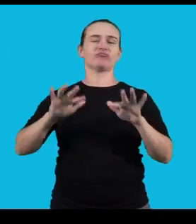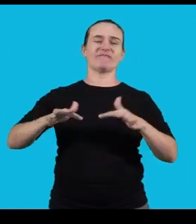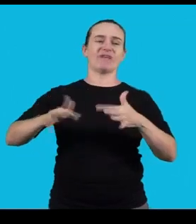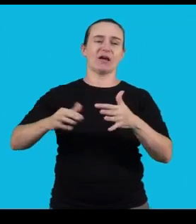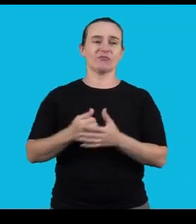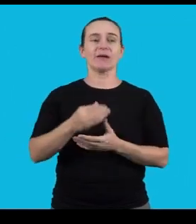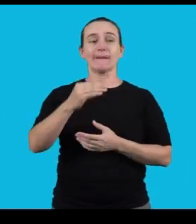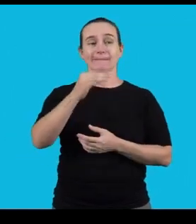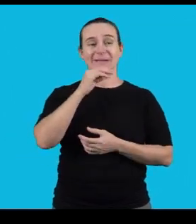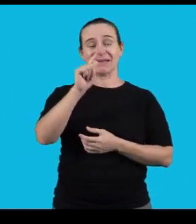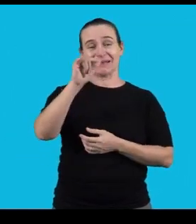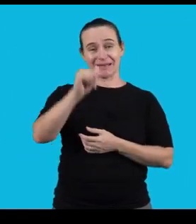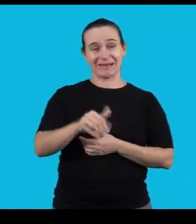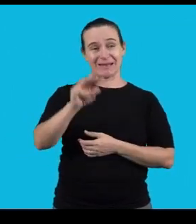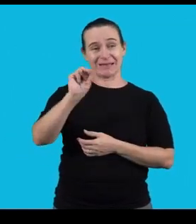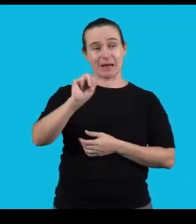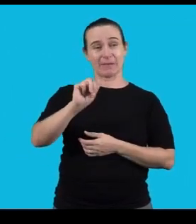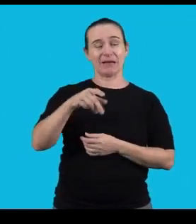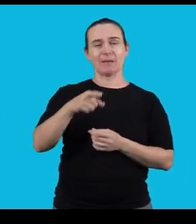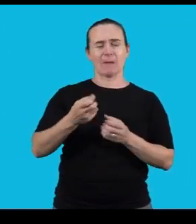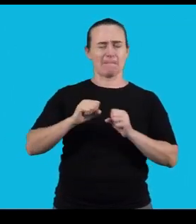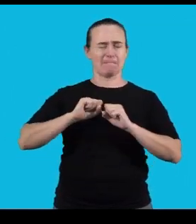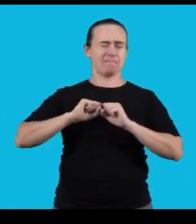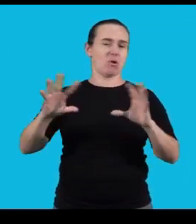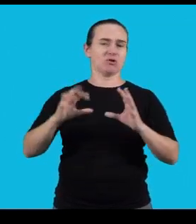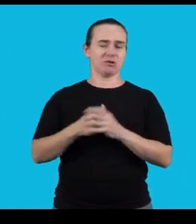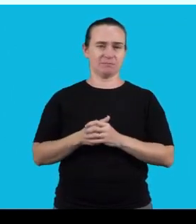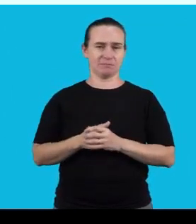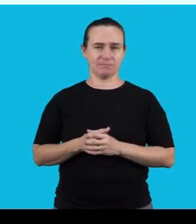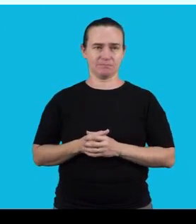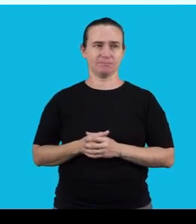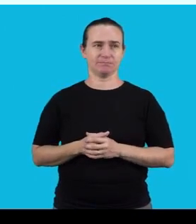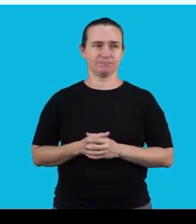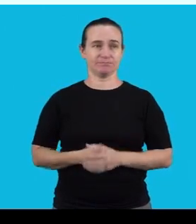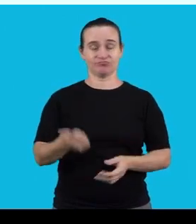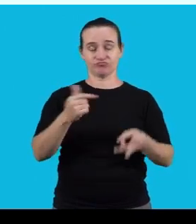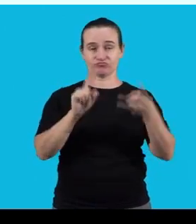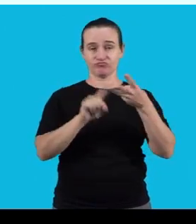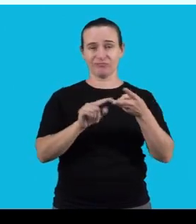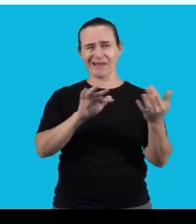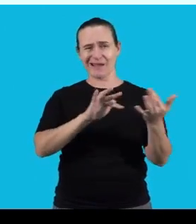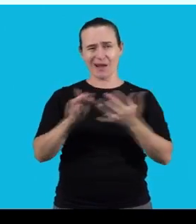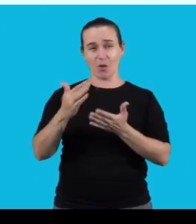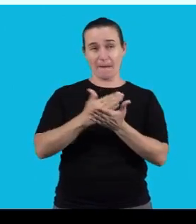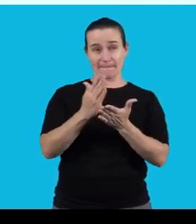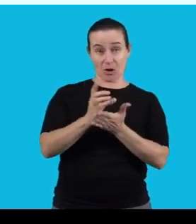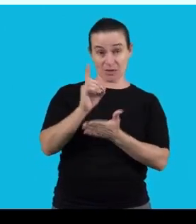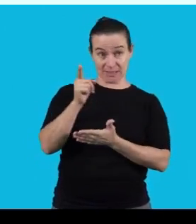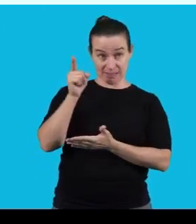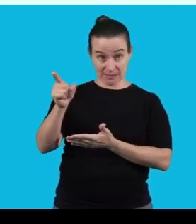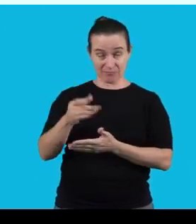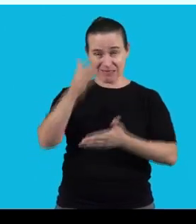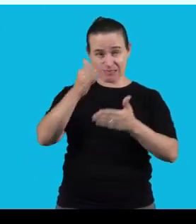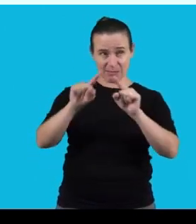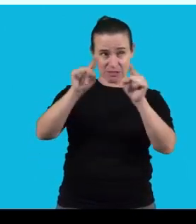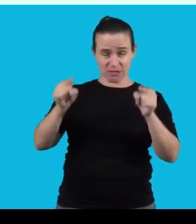could lead to tympanum or tympanic membrane bursting. 2.1.3. Describe how part D, the